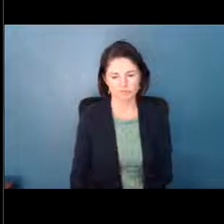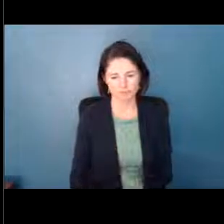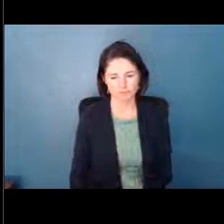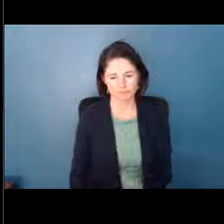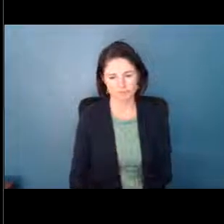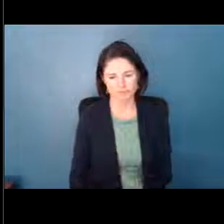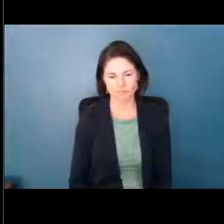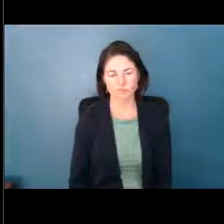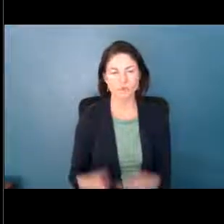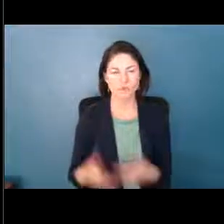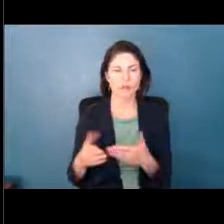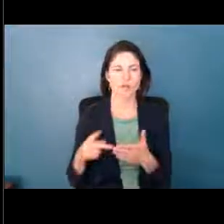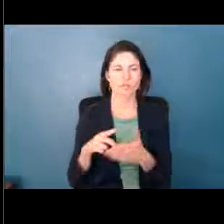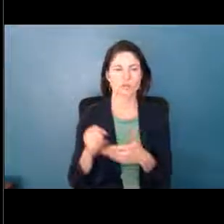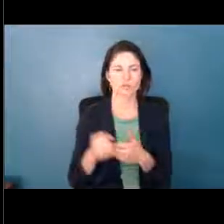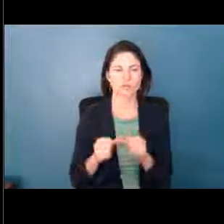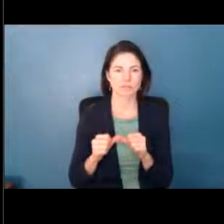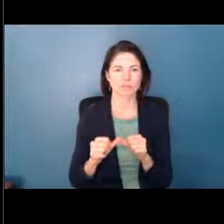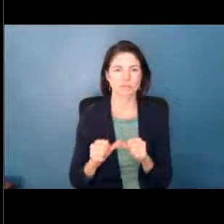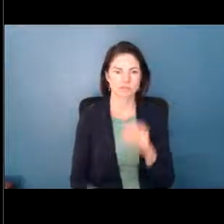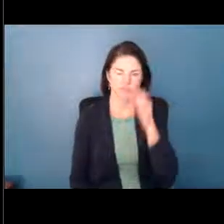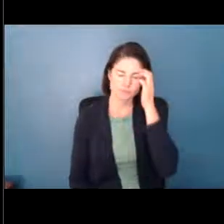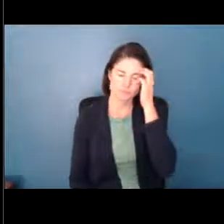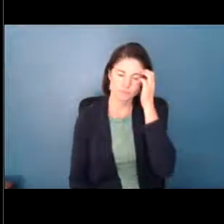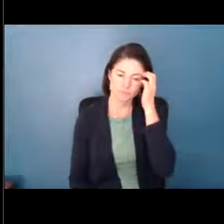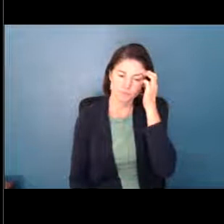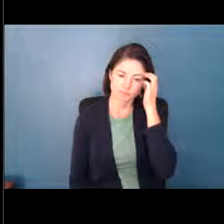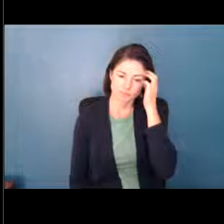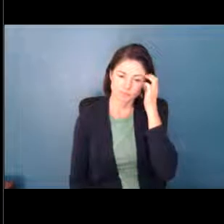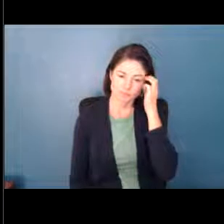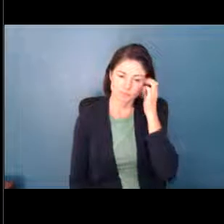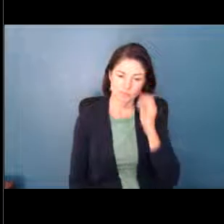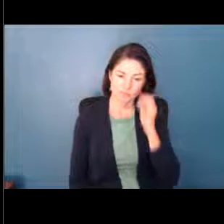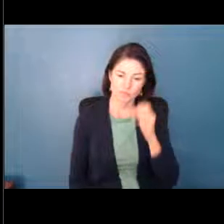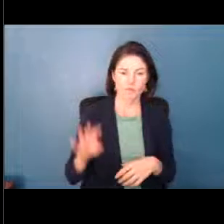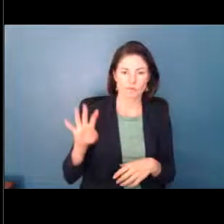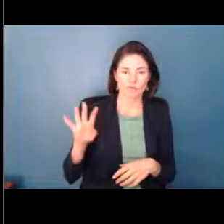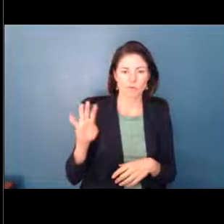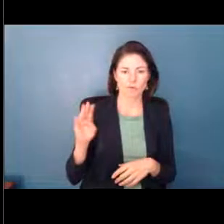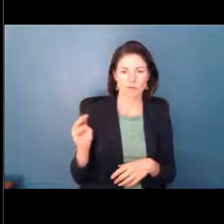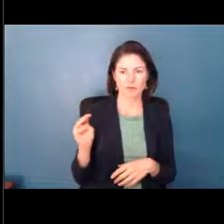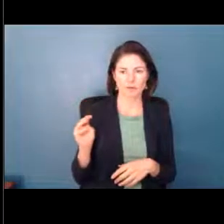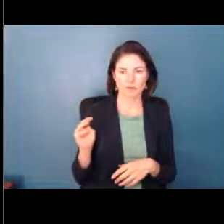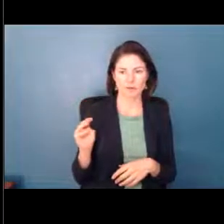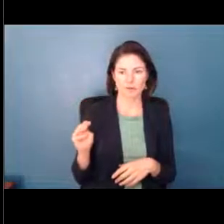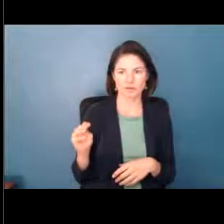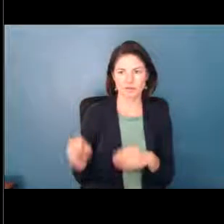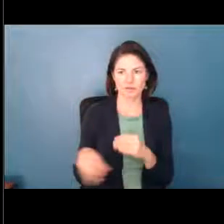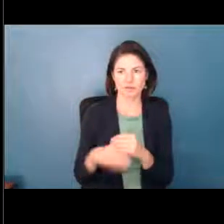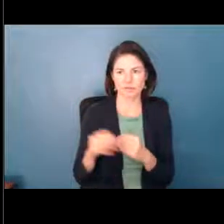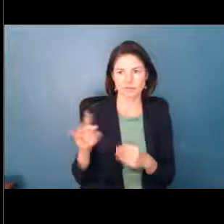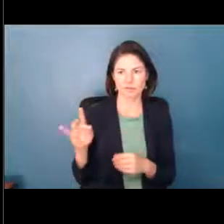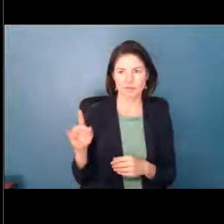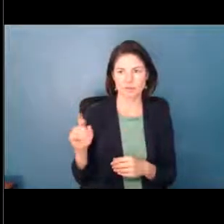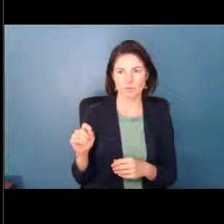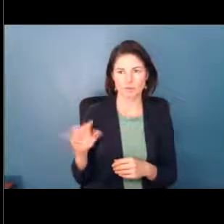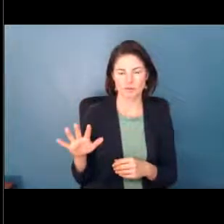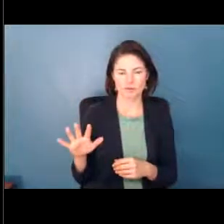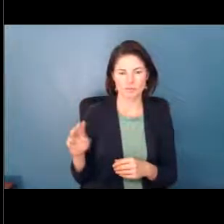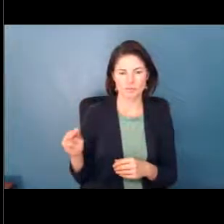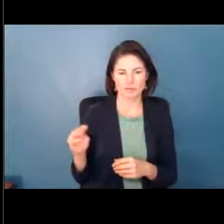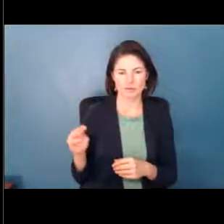moving. With an initial allocation of $4 million and the current request of an additional $8.5 million, it is apparent this project